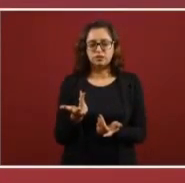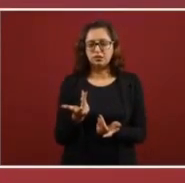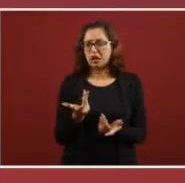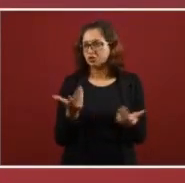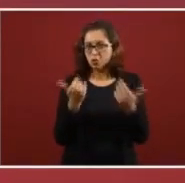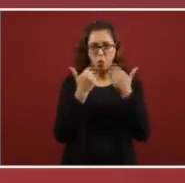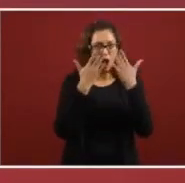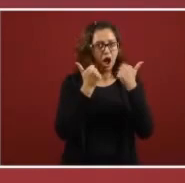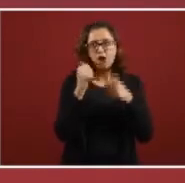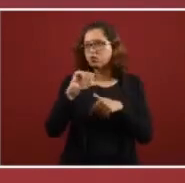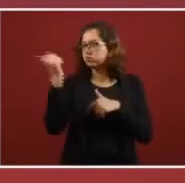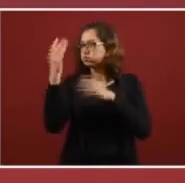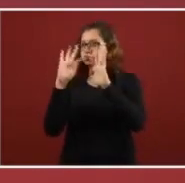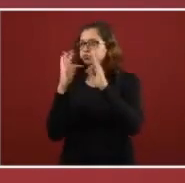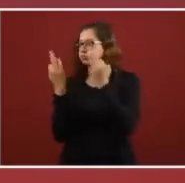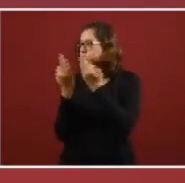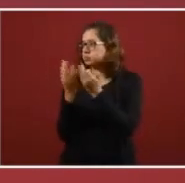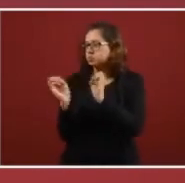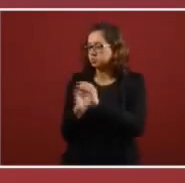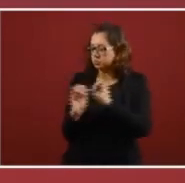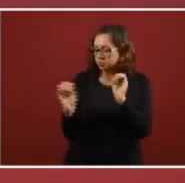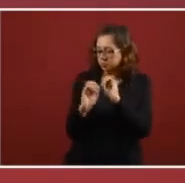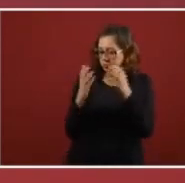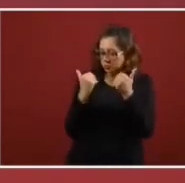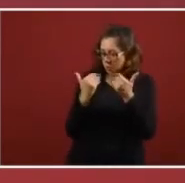Or nothing.